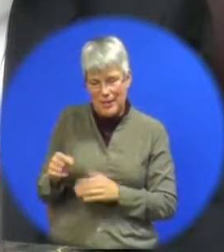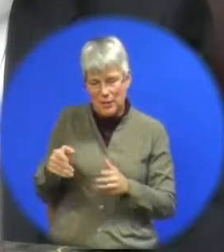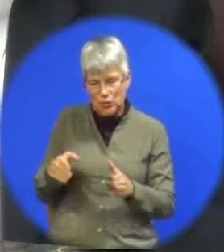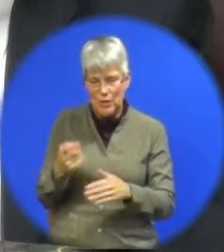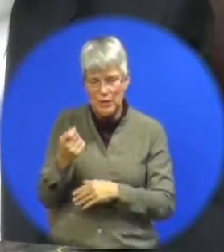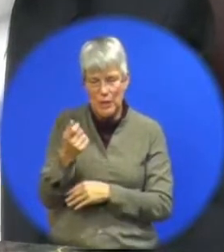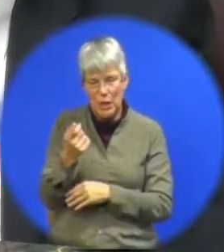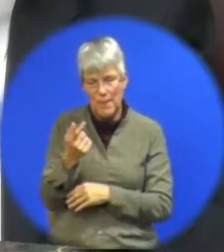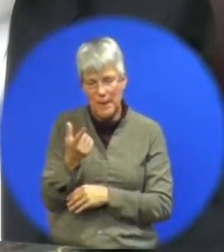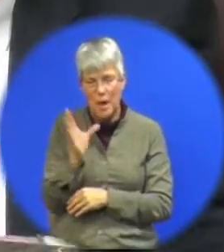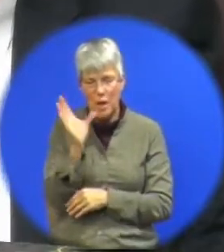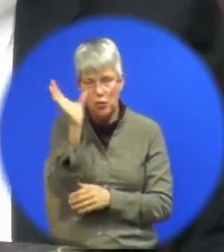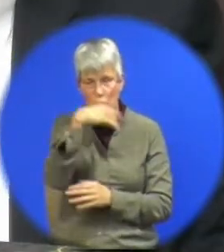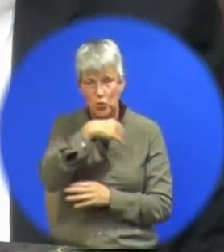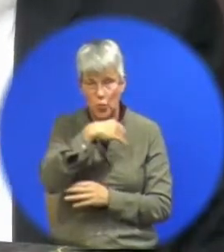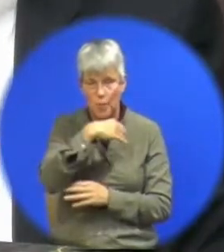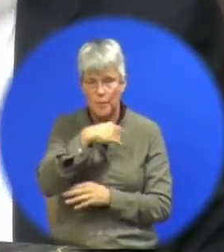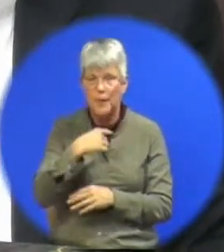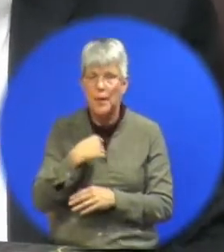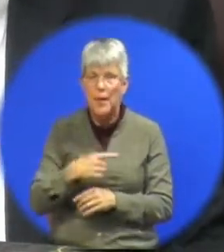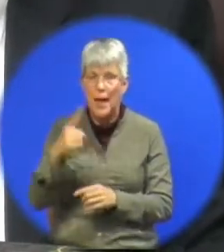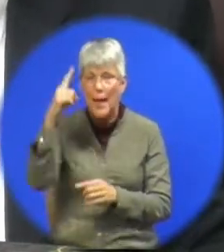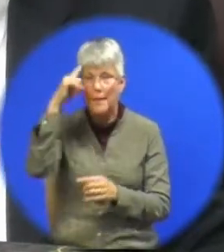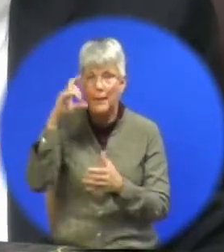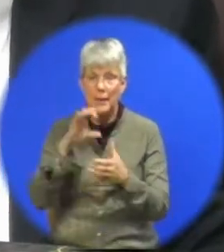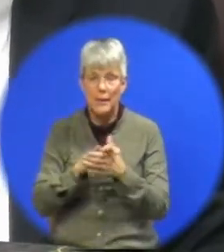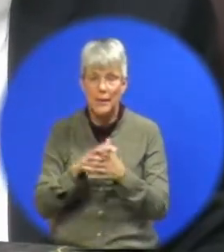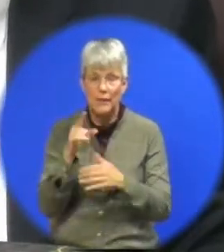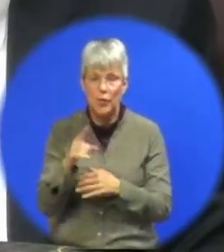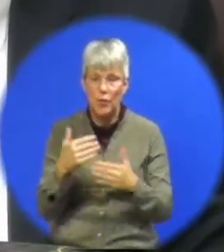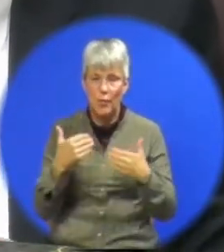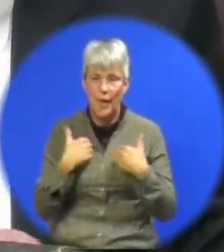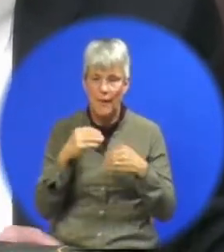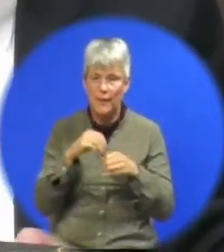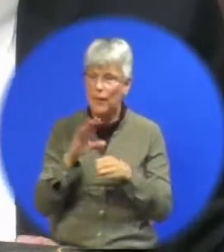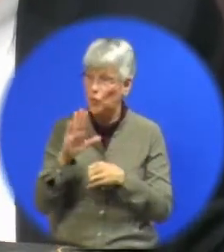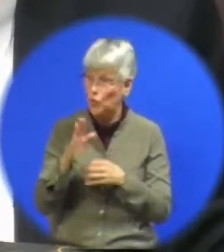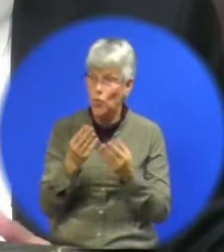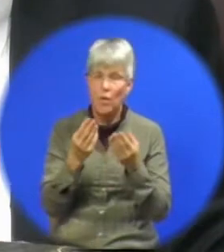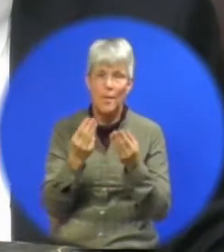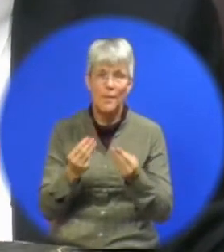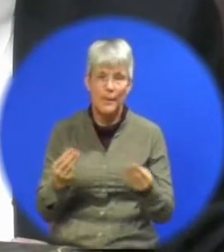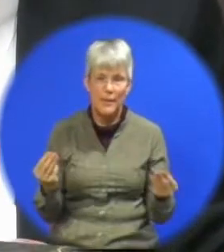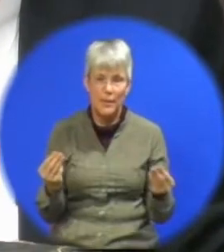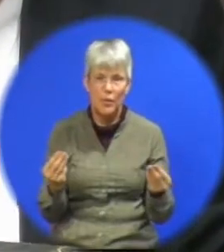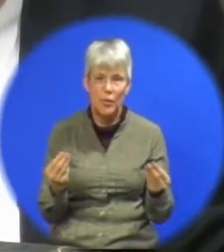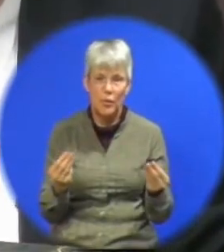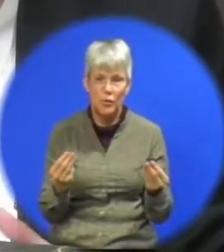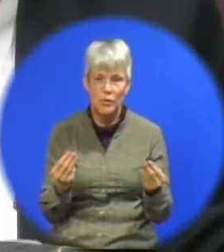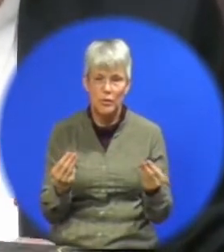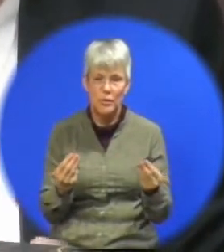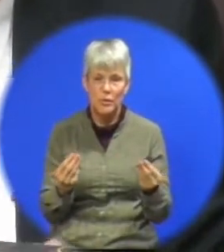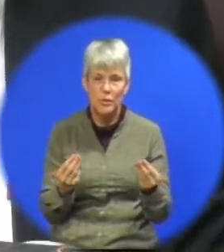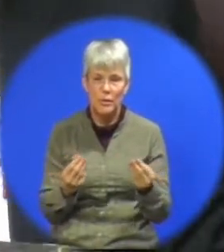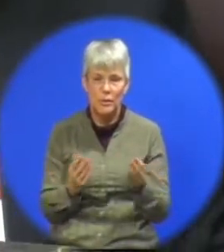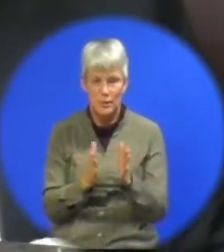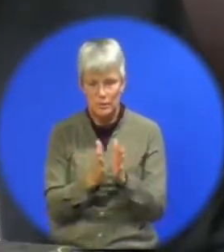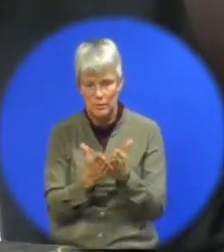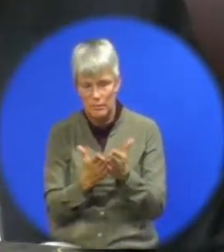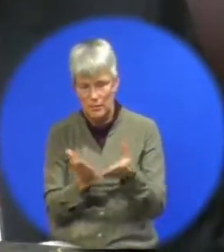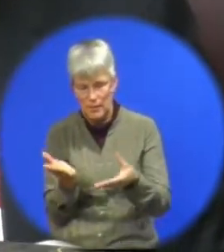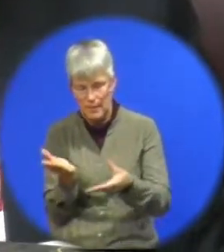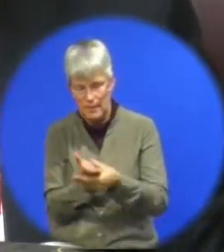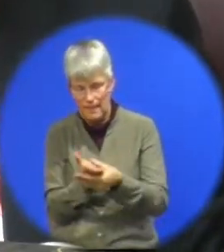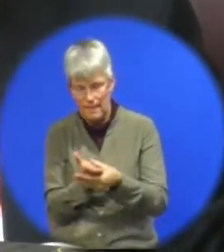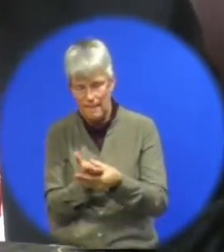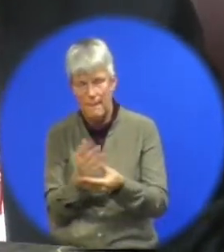unusual. I believe you have in your materials a map, a couple of